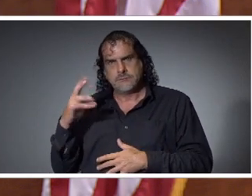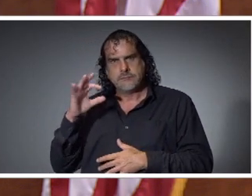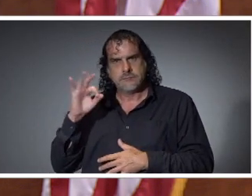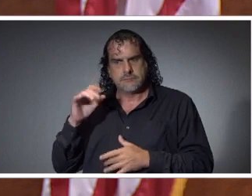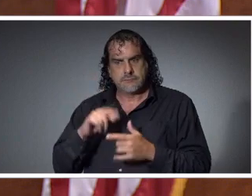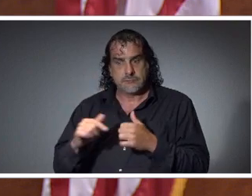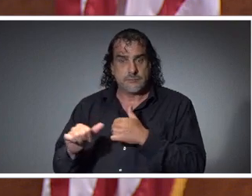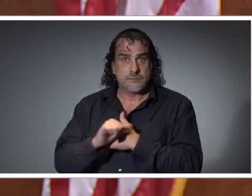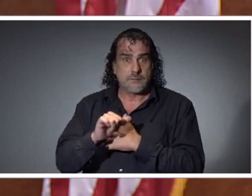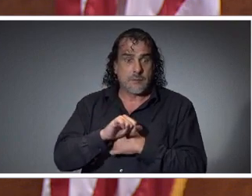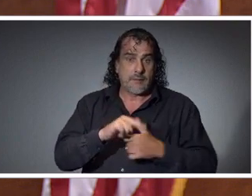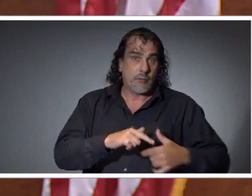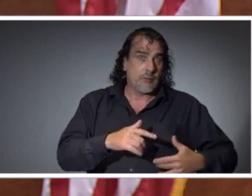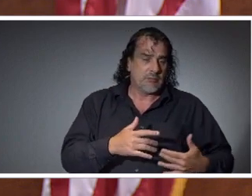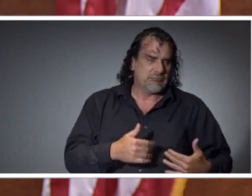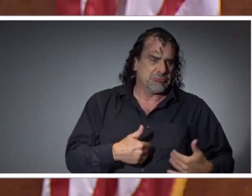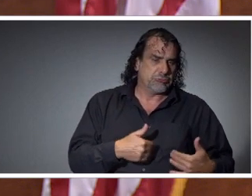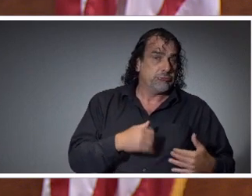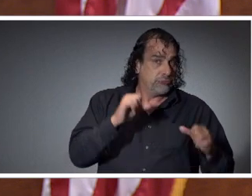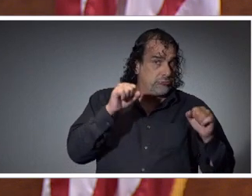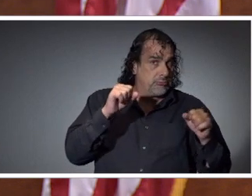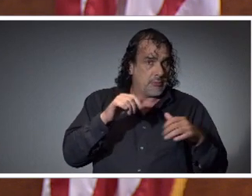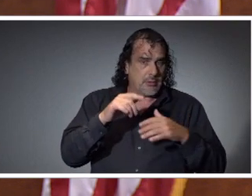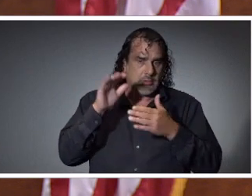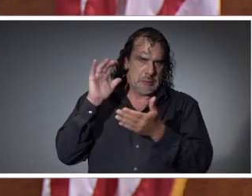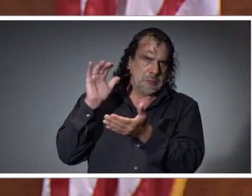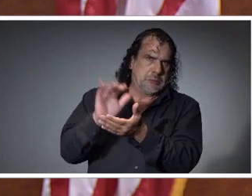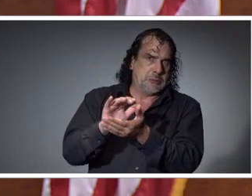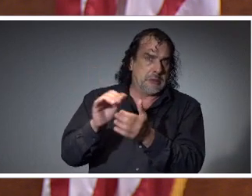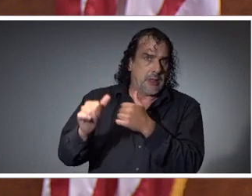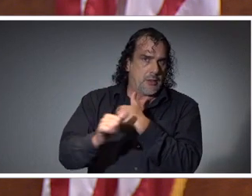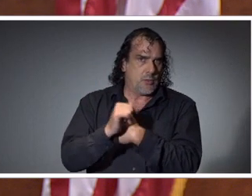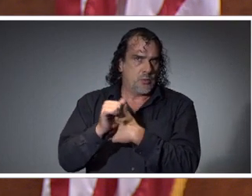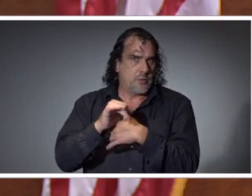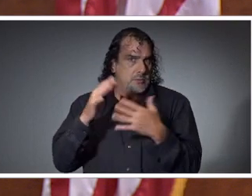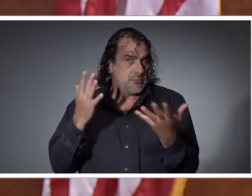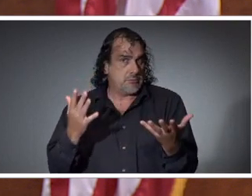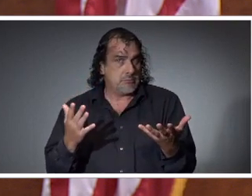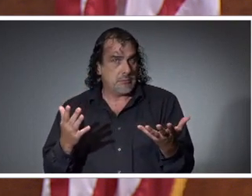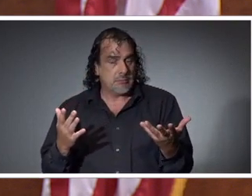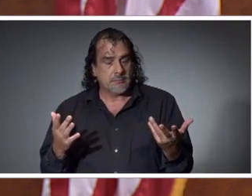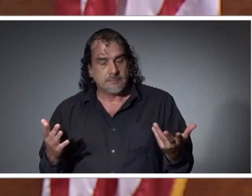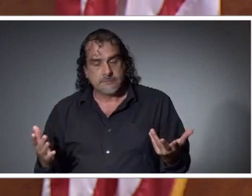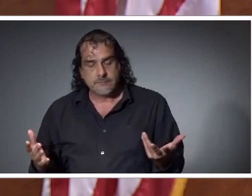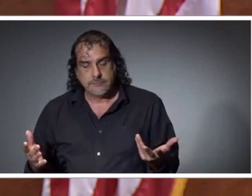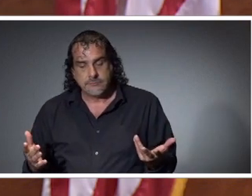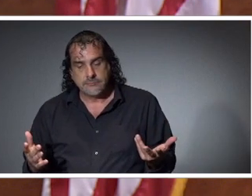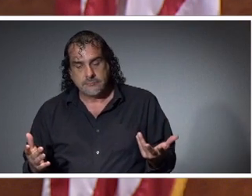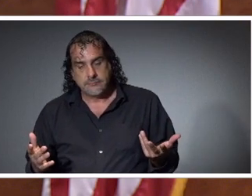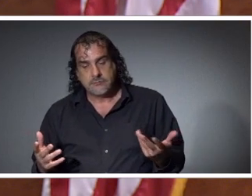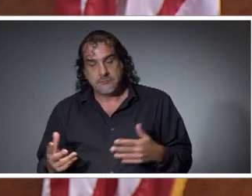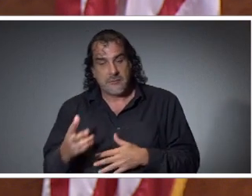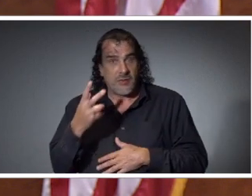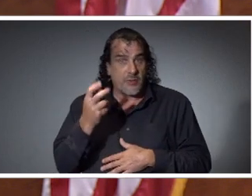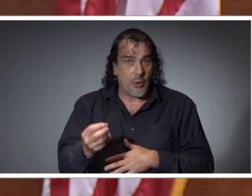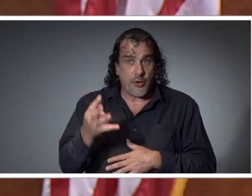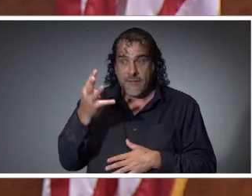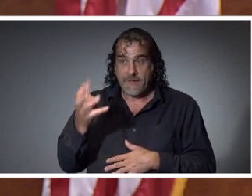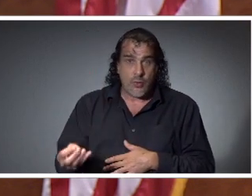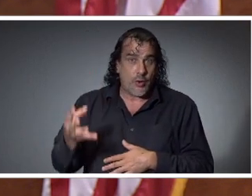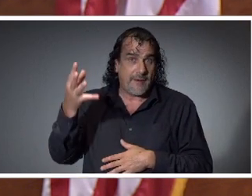very dangerous, the risk is less amongst those groups. But if you take 30 or 40 or 50